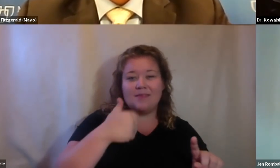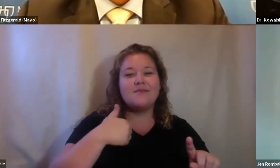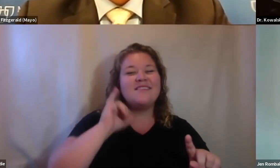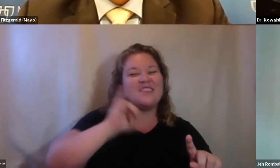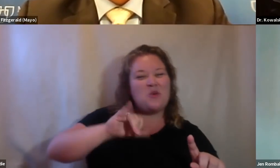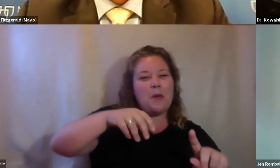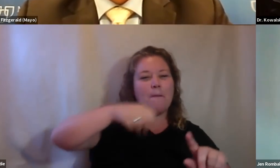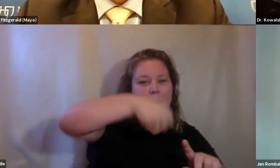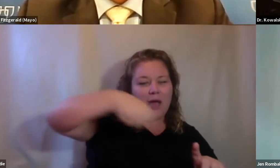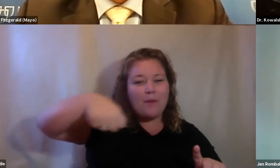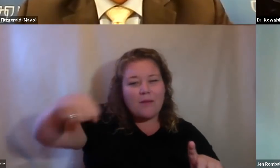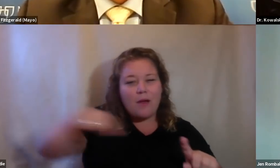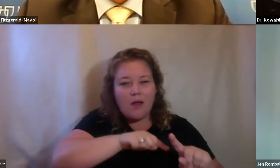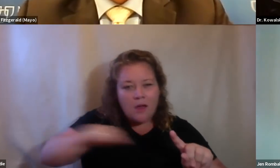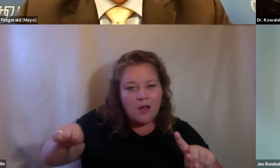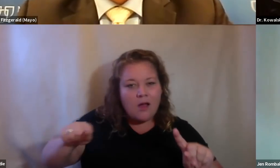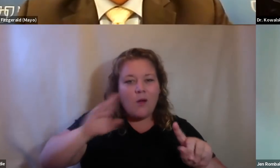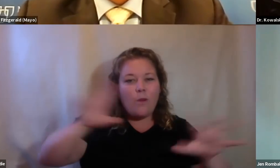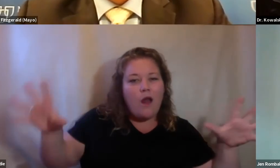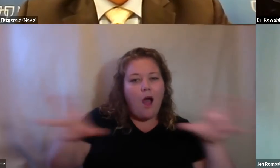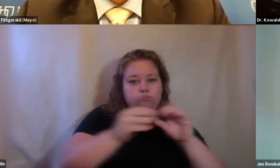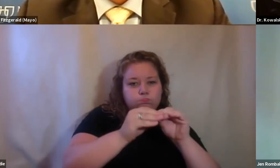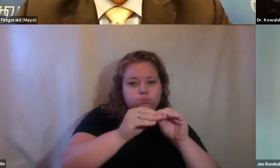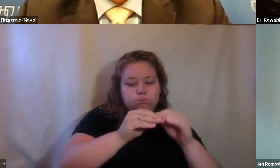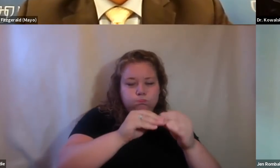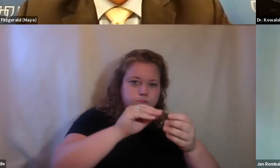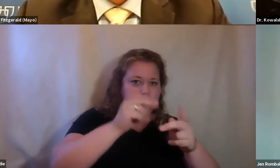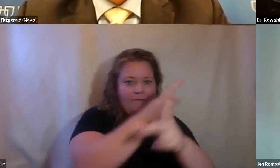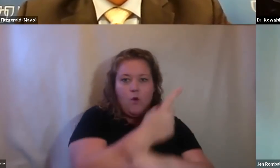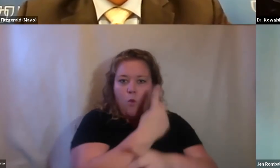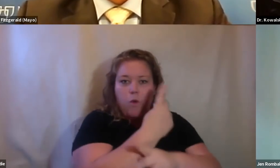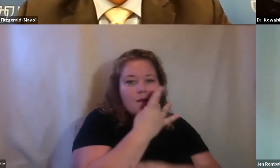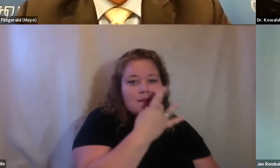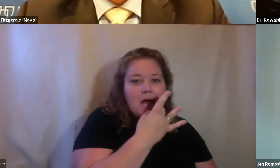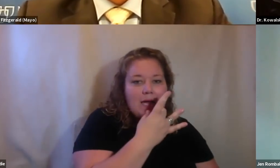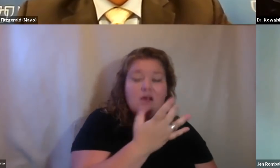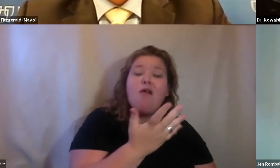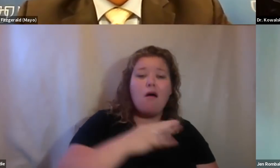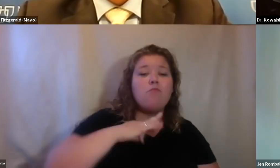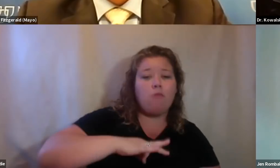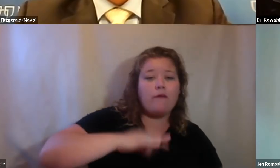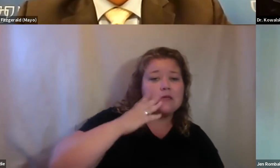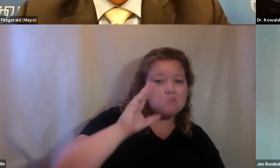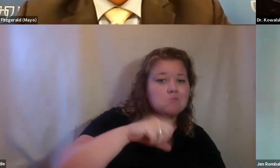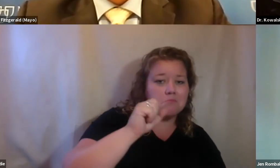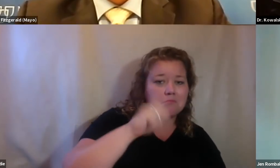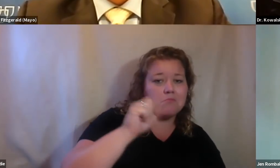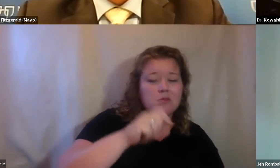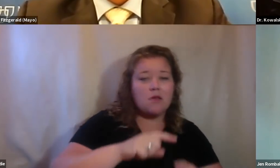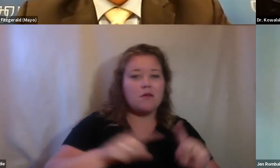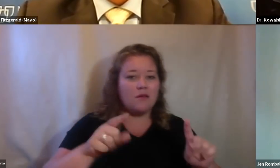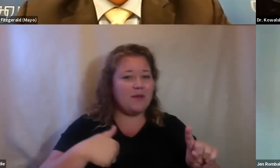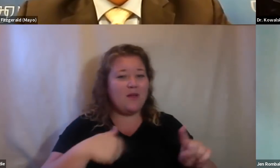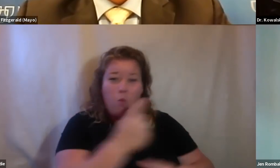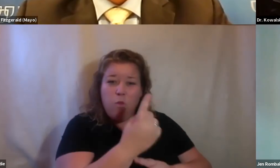of those together into an overall indicator light, which, while we know that has been helpful to our community, we don't think